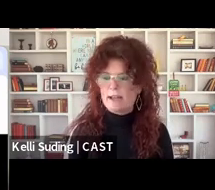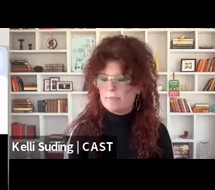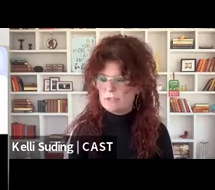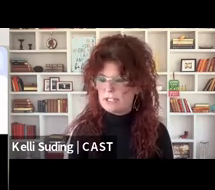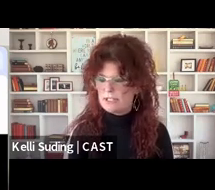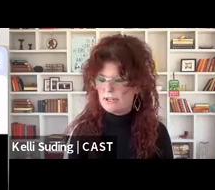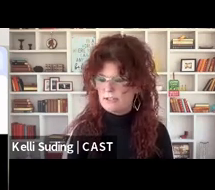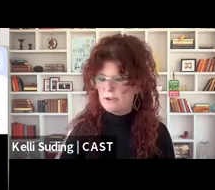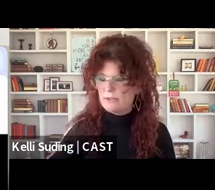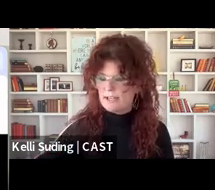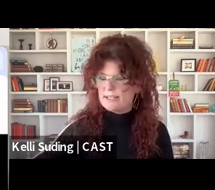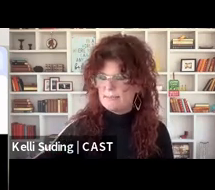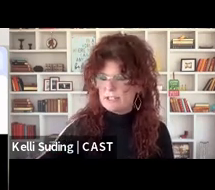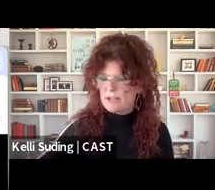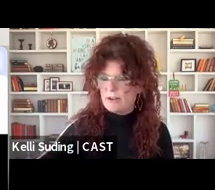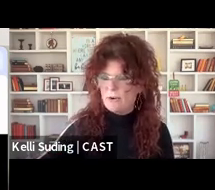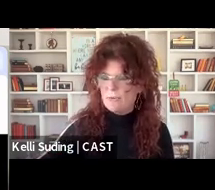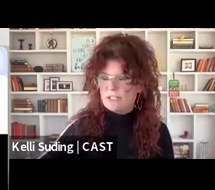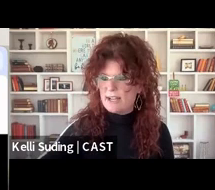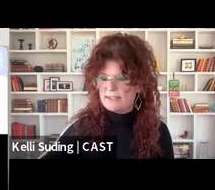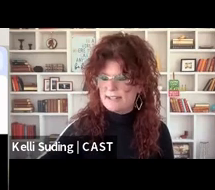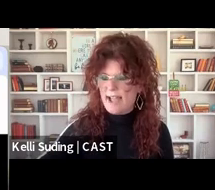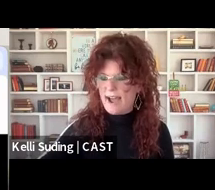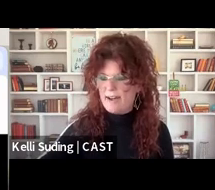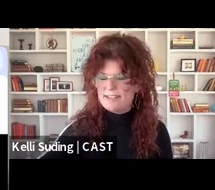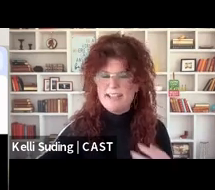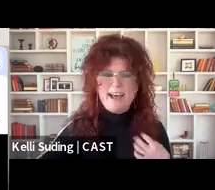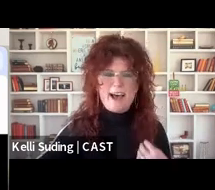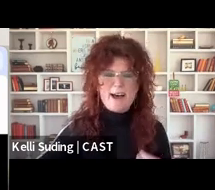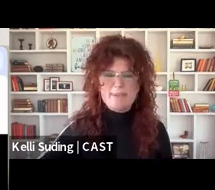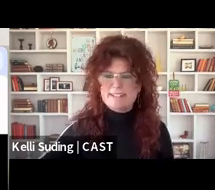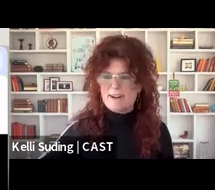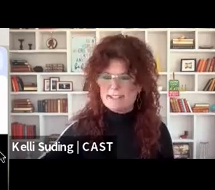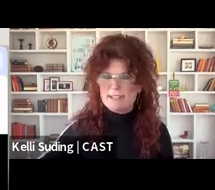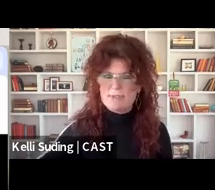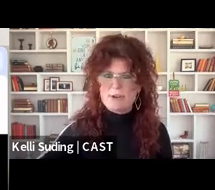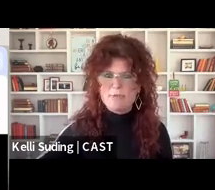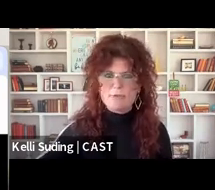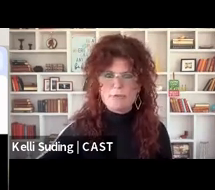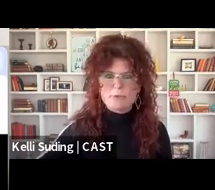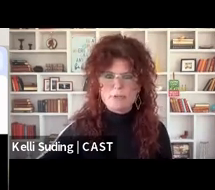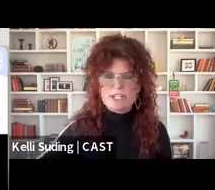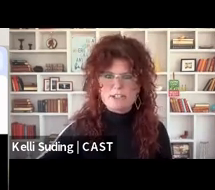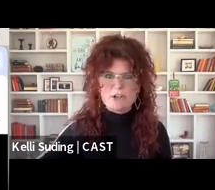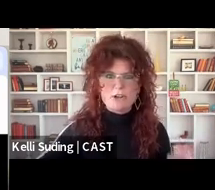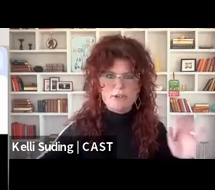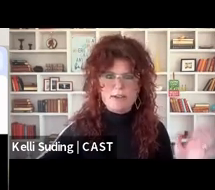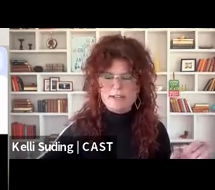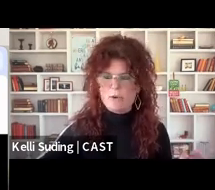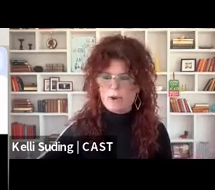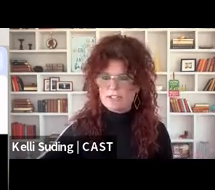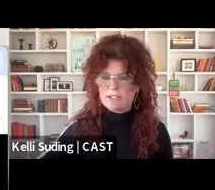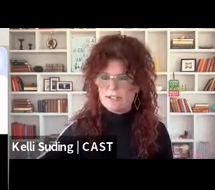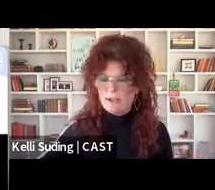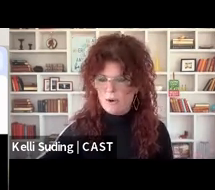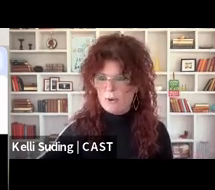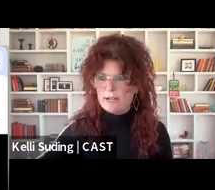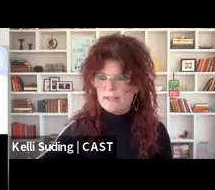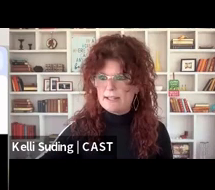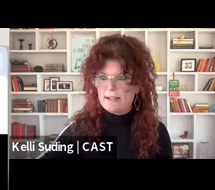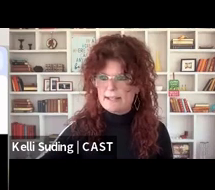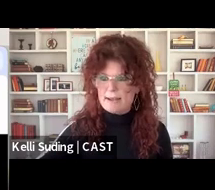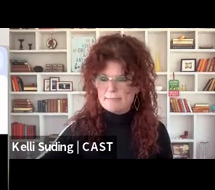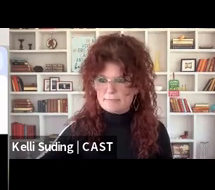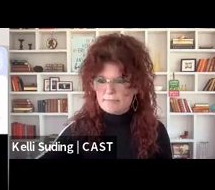thankful that she's here. So yes, Michelle, oh, Michelle's in the house, is awesome. So feel free to reach out to her if you have any questions